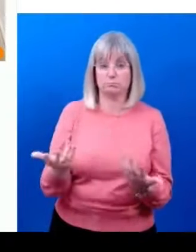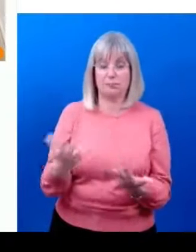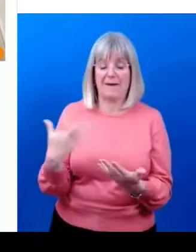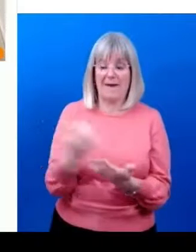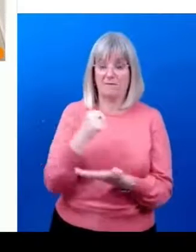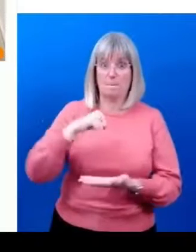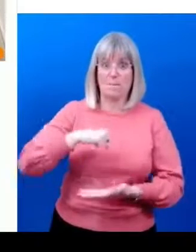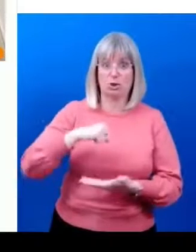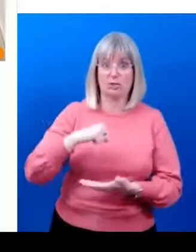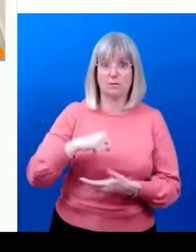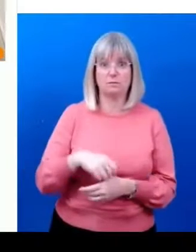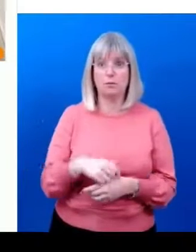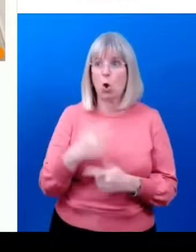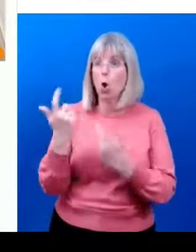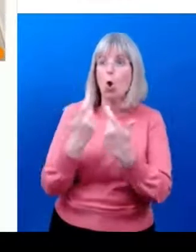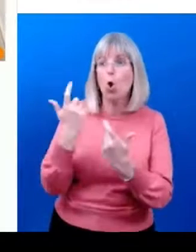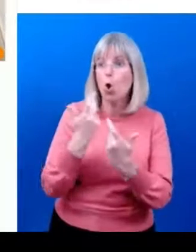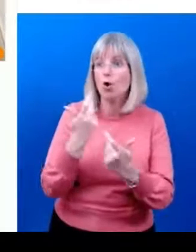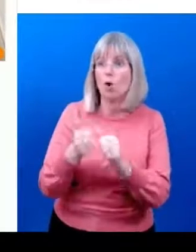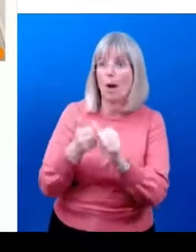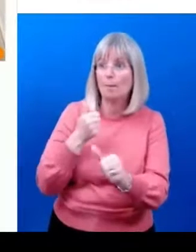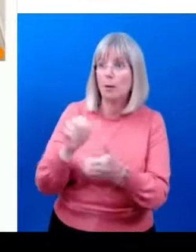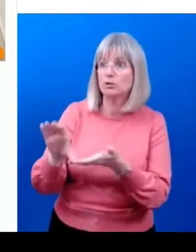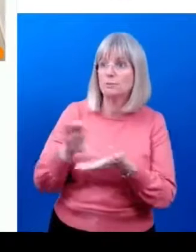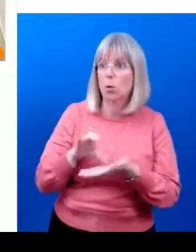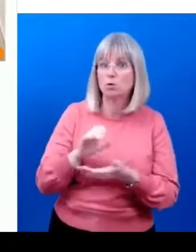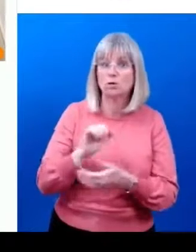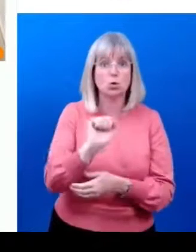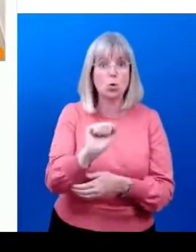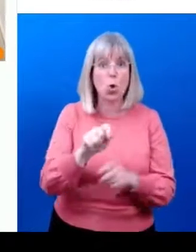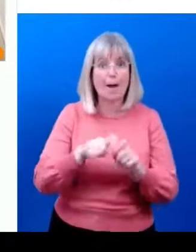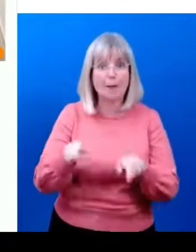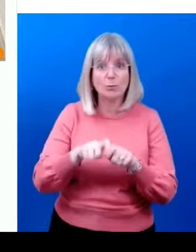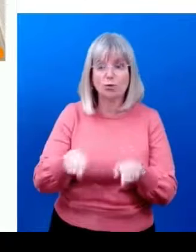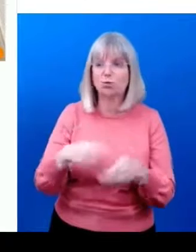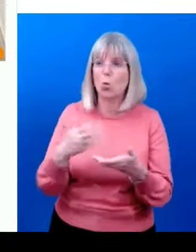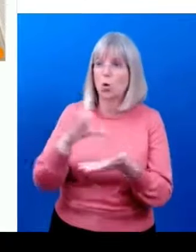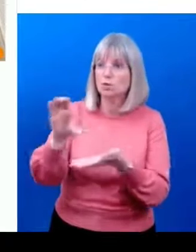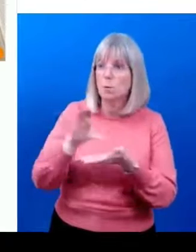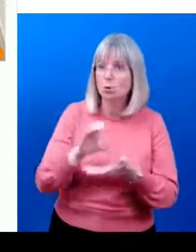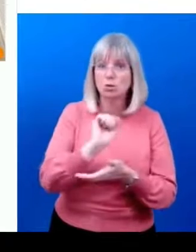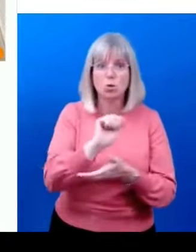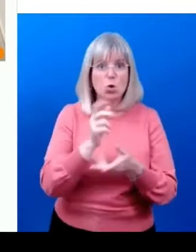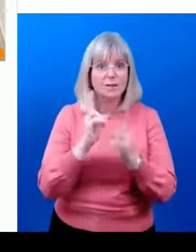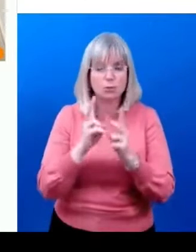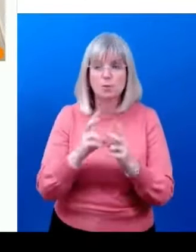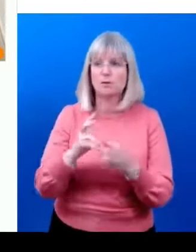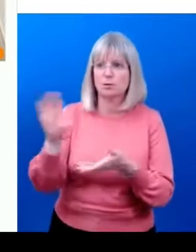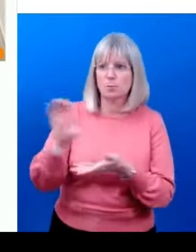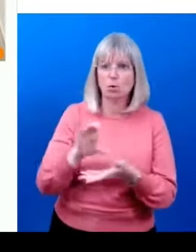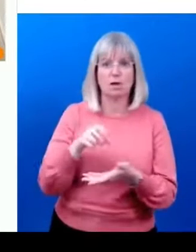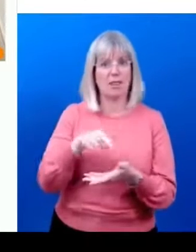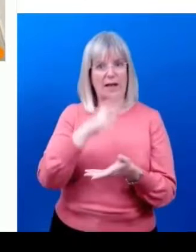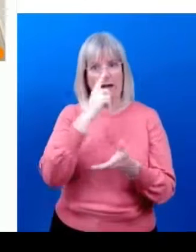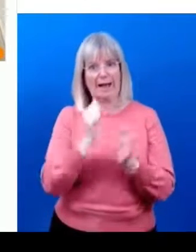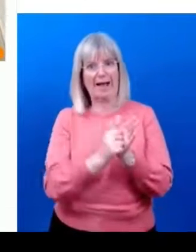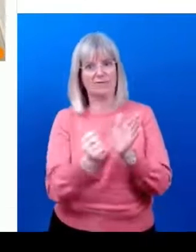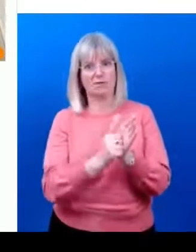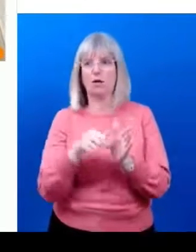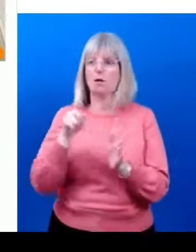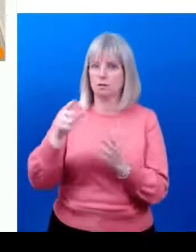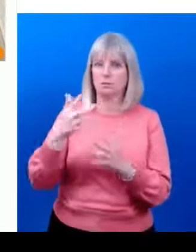will sponsor your captions, and you will then advertise the fact that they've sponsored your accessibility. Look for